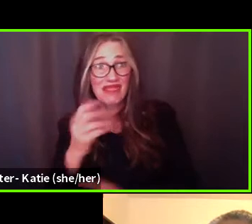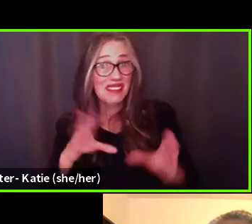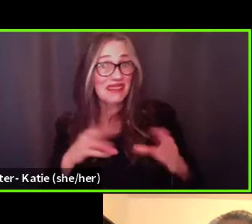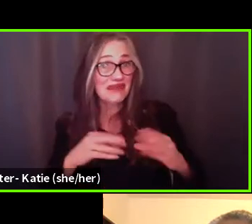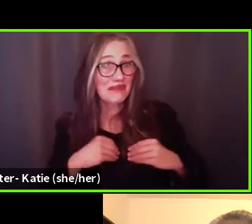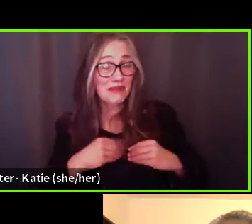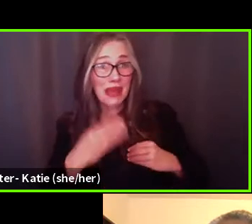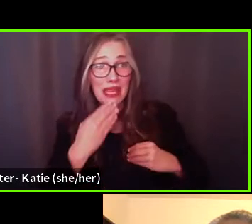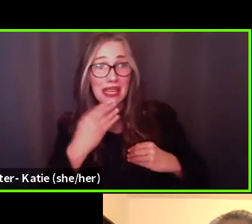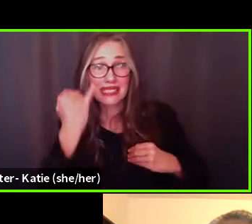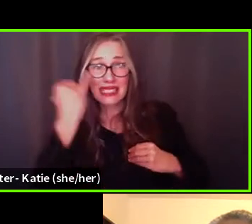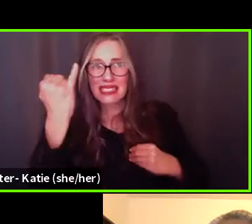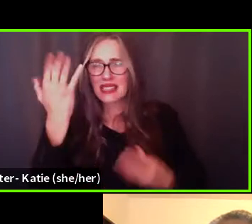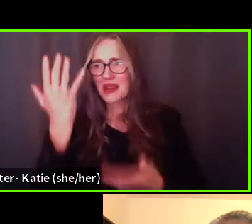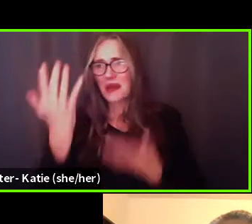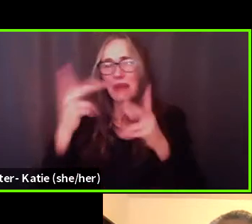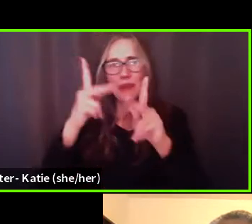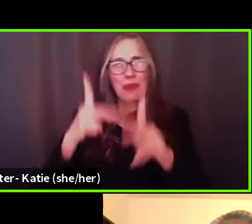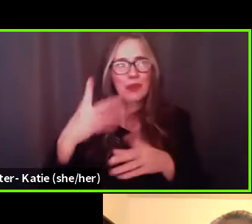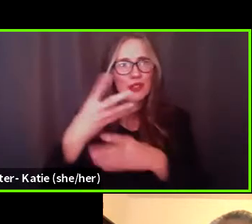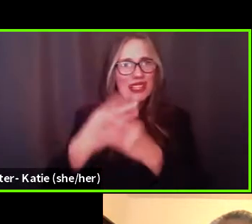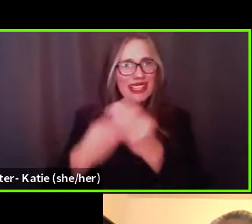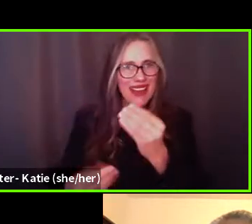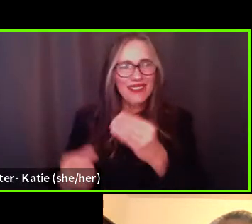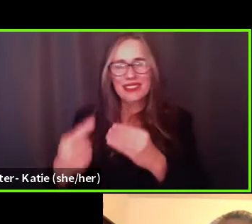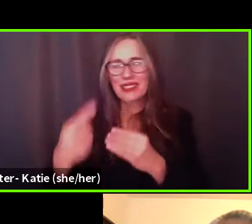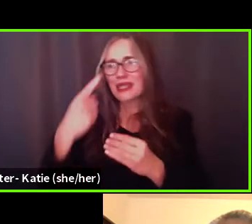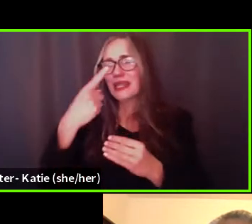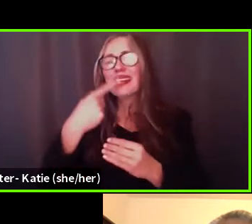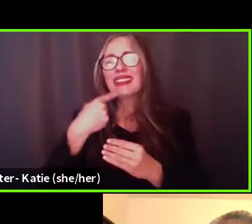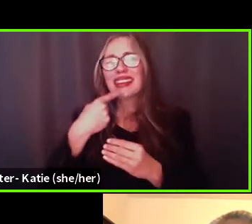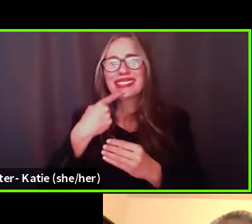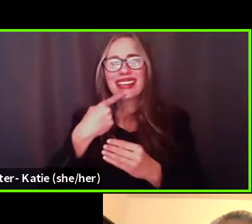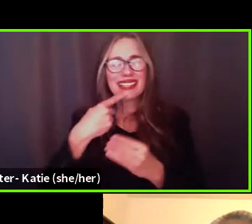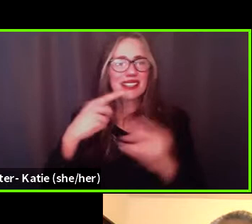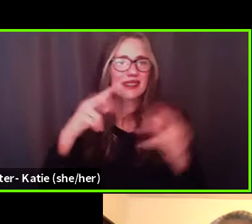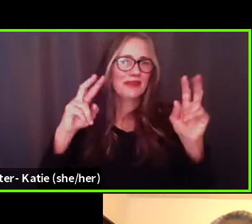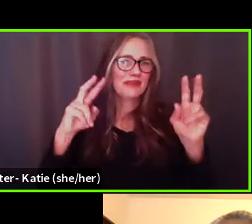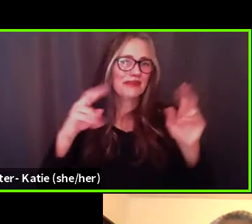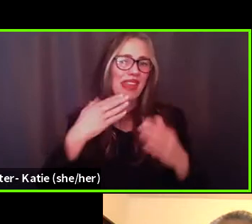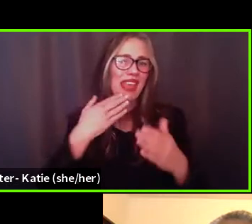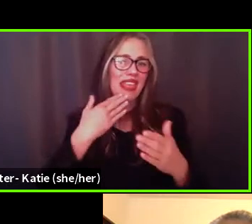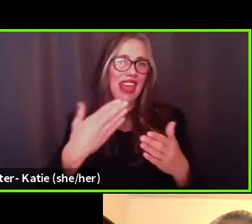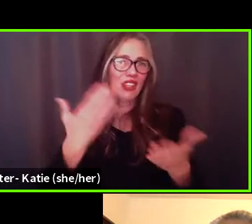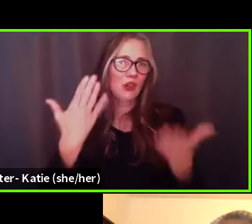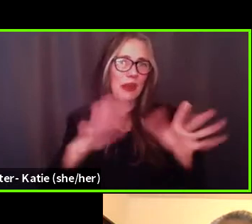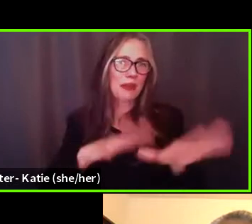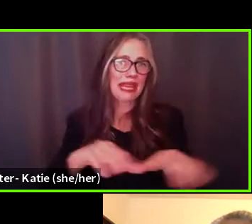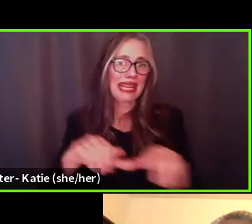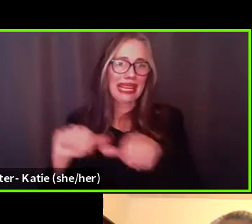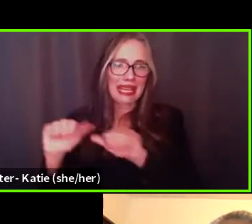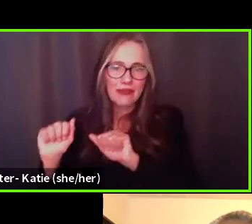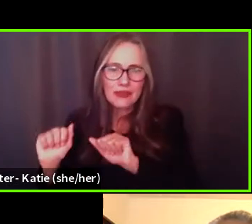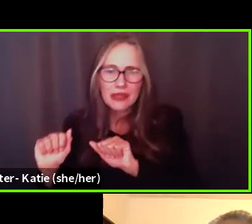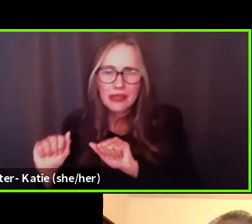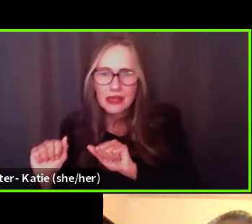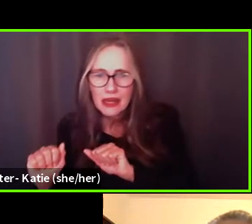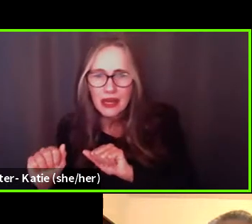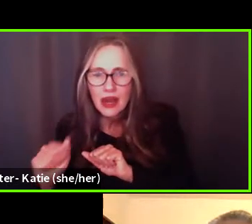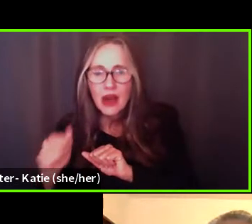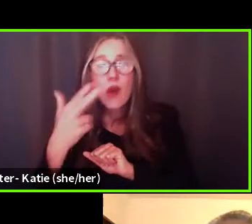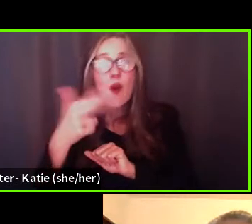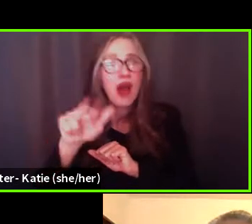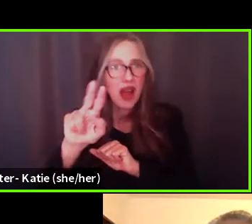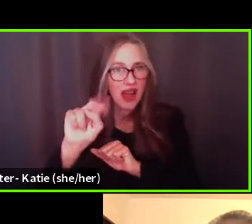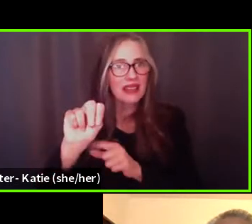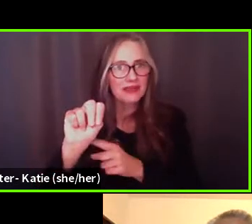they might have left because they said thank you at some point like they were heading out hon are you still here no they're so fine